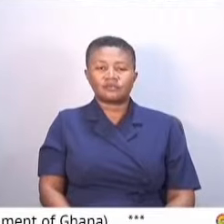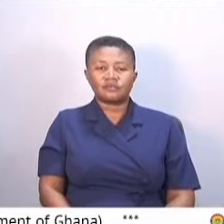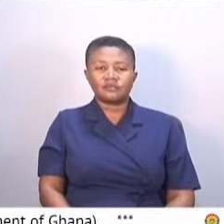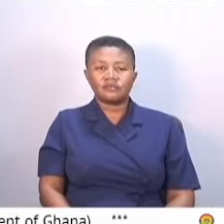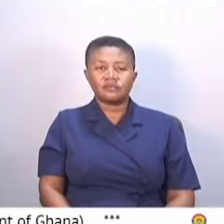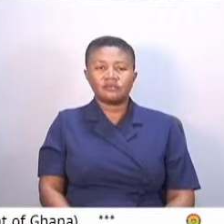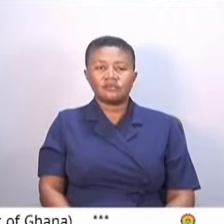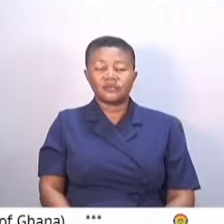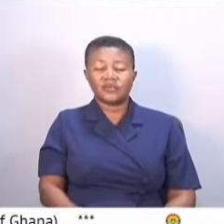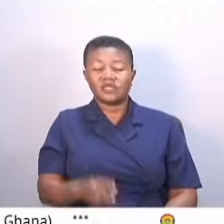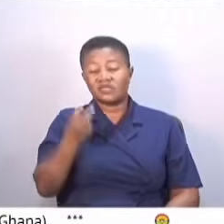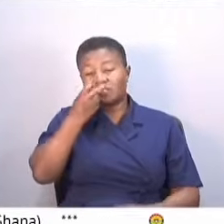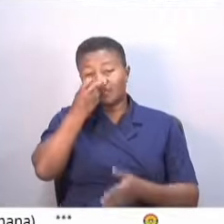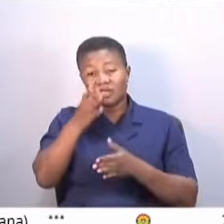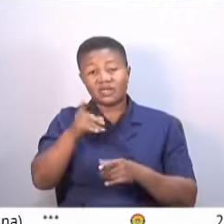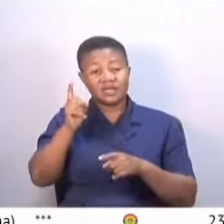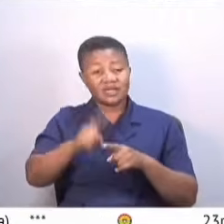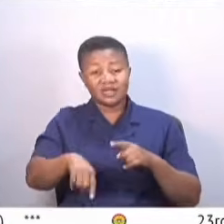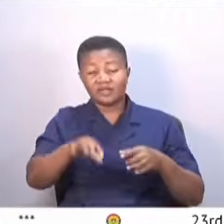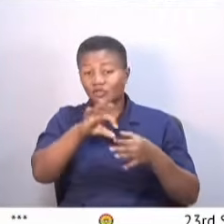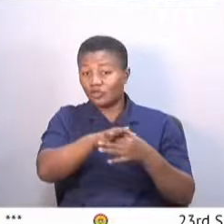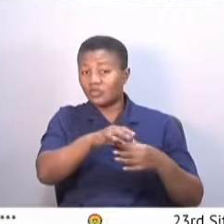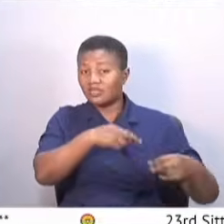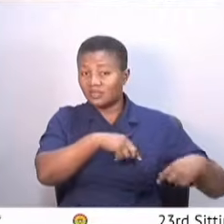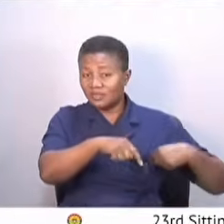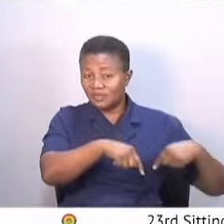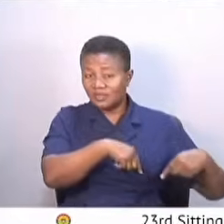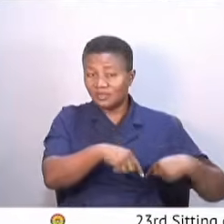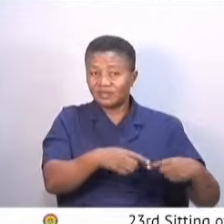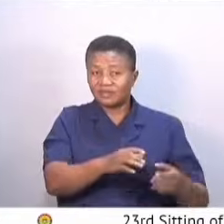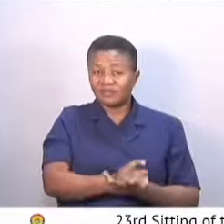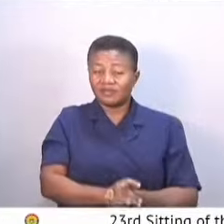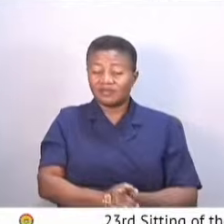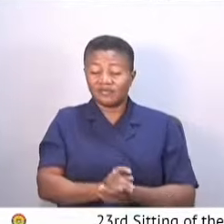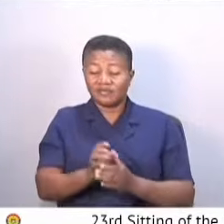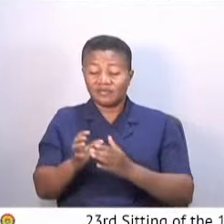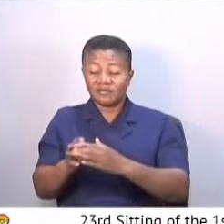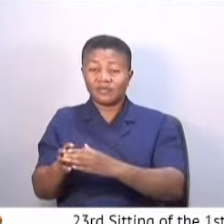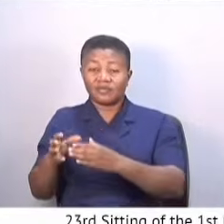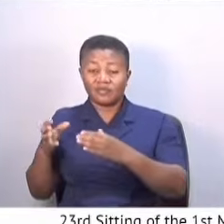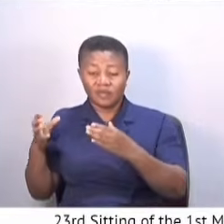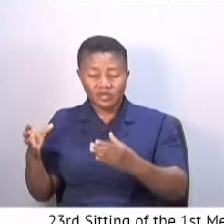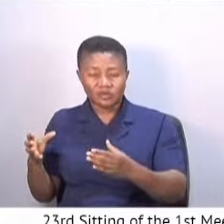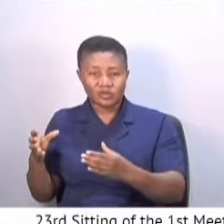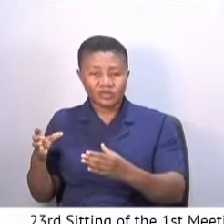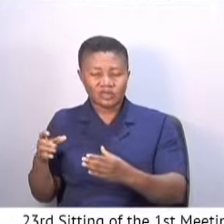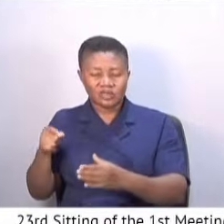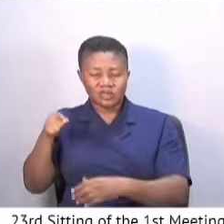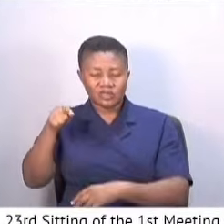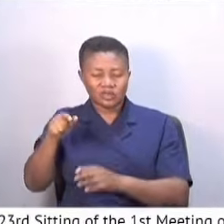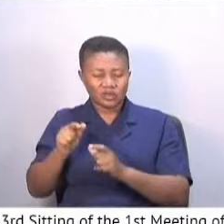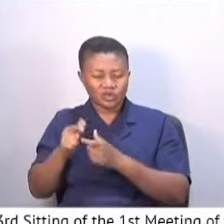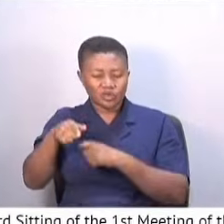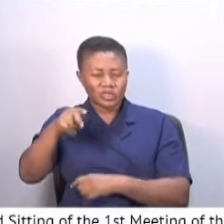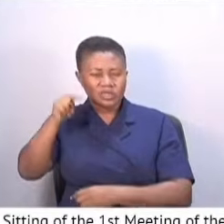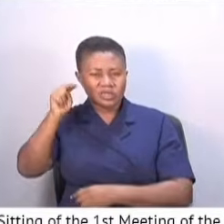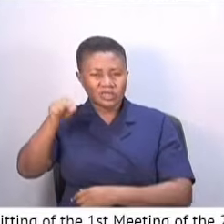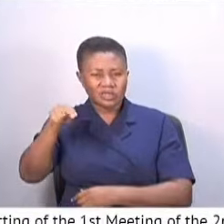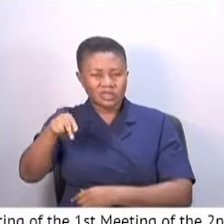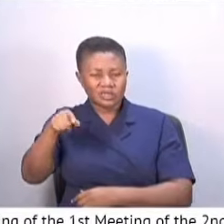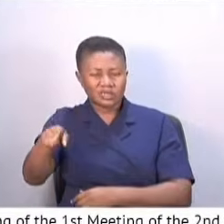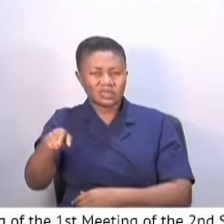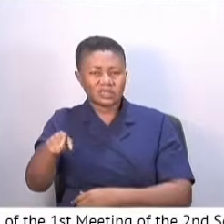But the Speaker cannot debate. So, Mr. Speaker, the majority needs to answer to